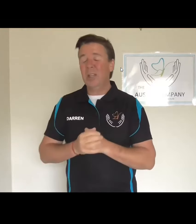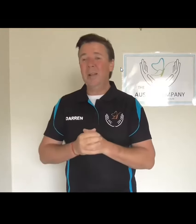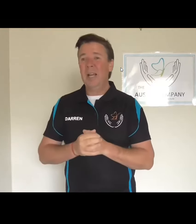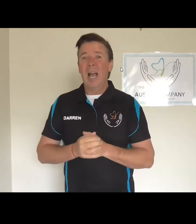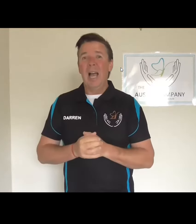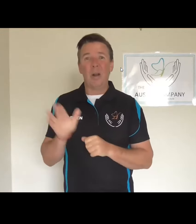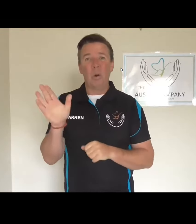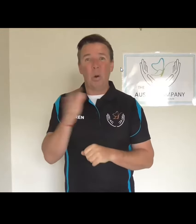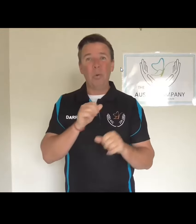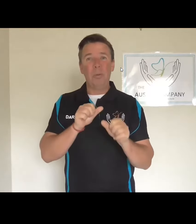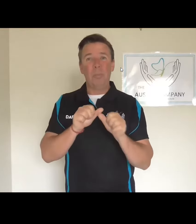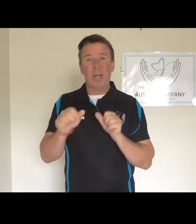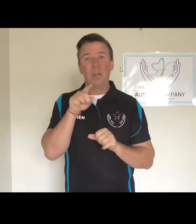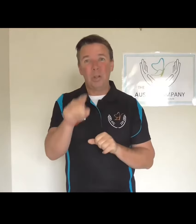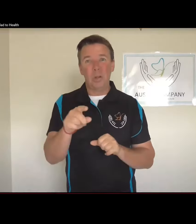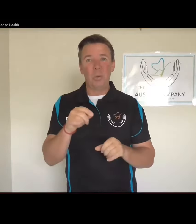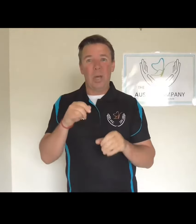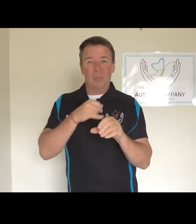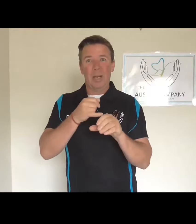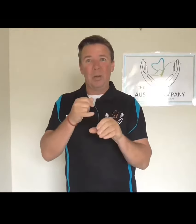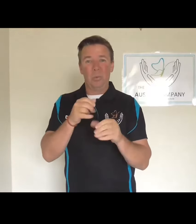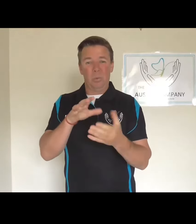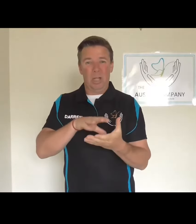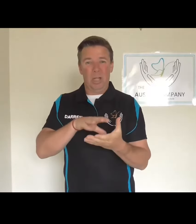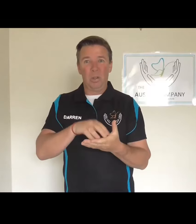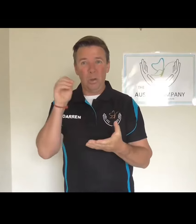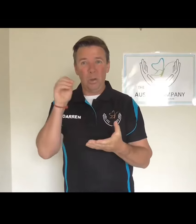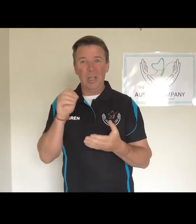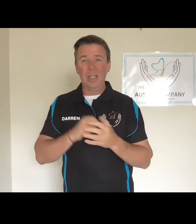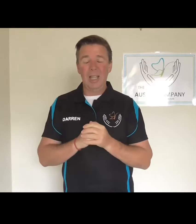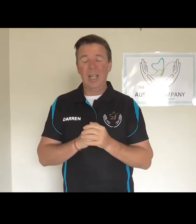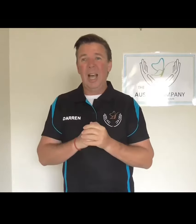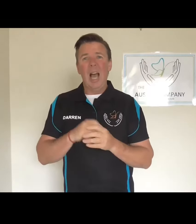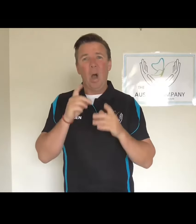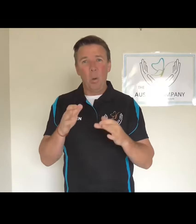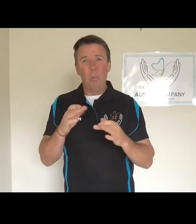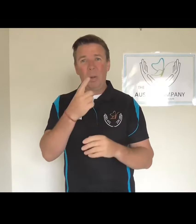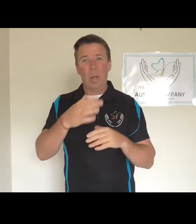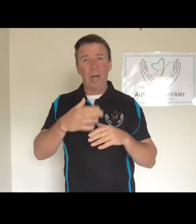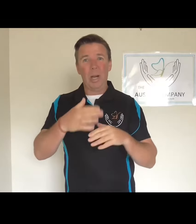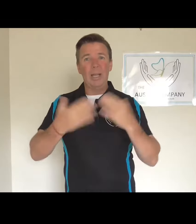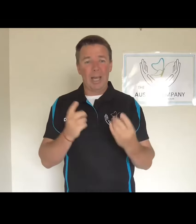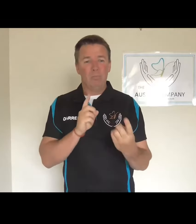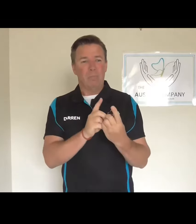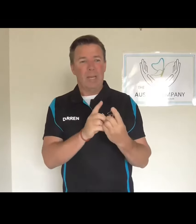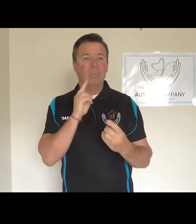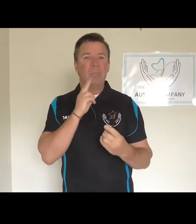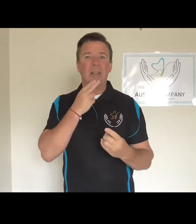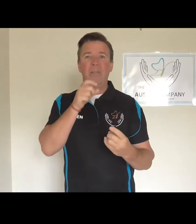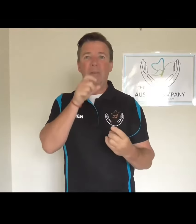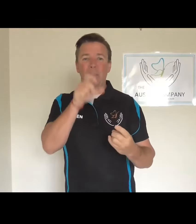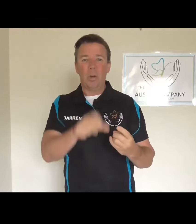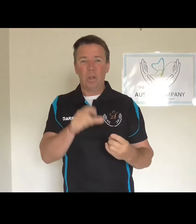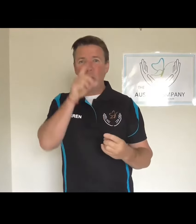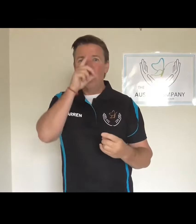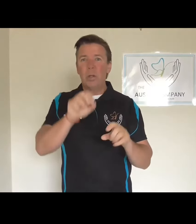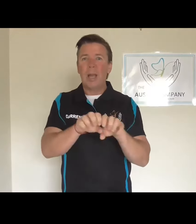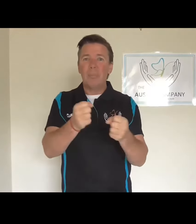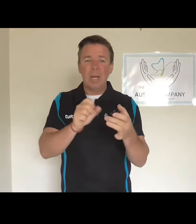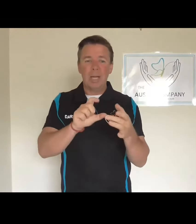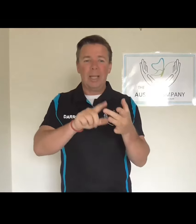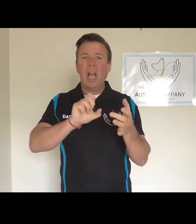in the future, and all the best to you as medical students. Hopefully one day meet deaf